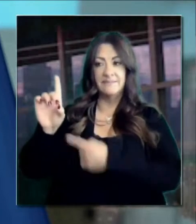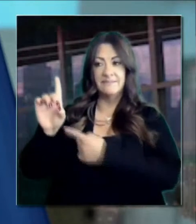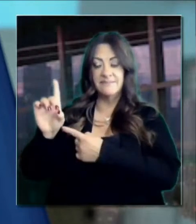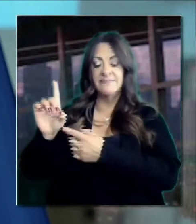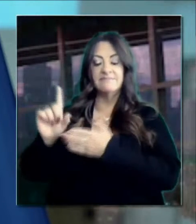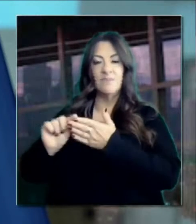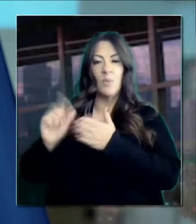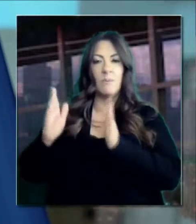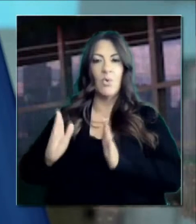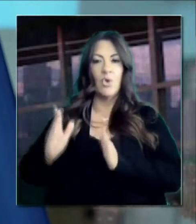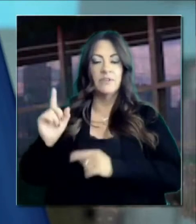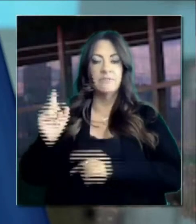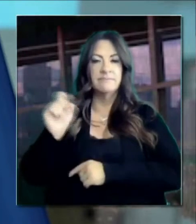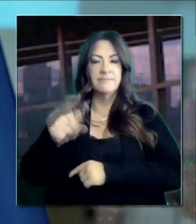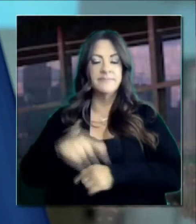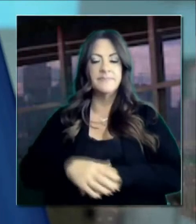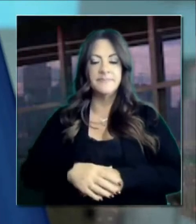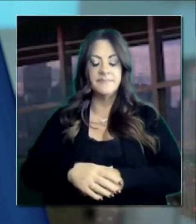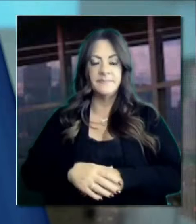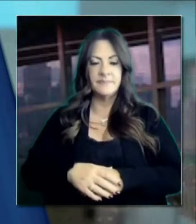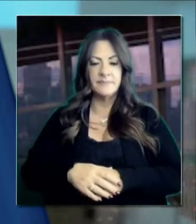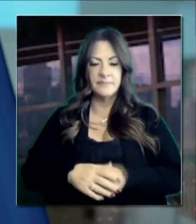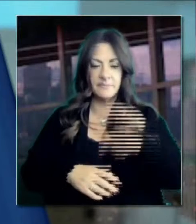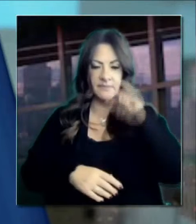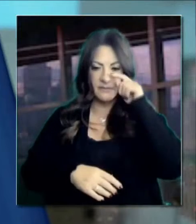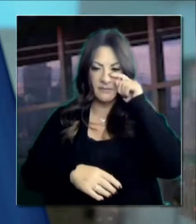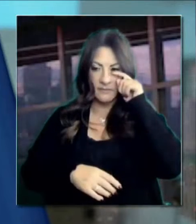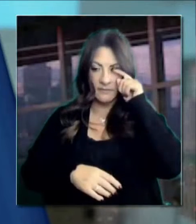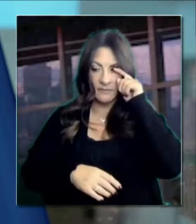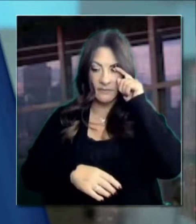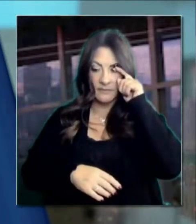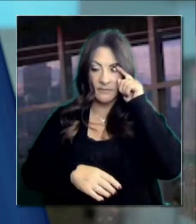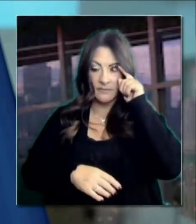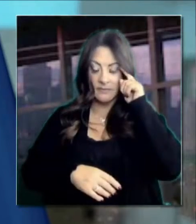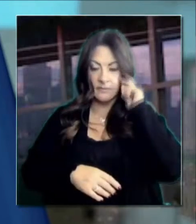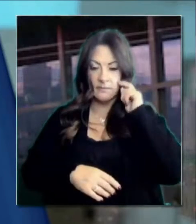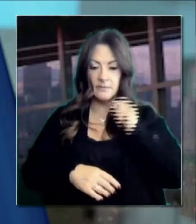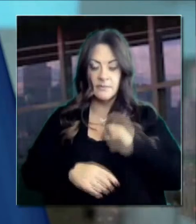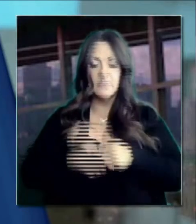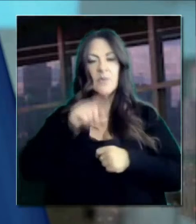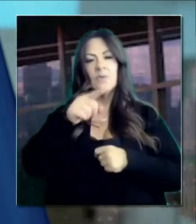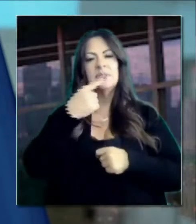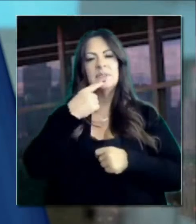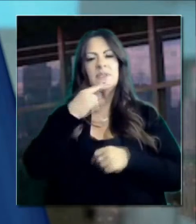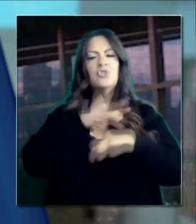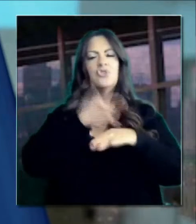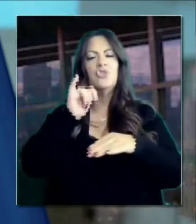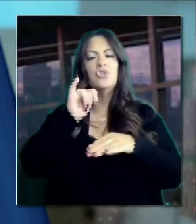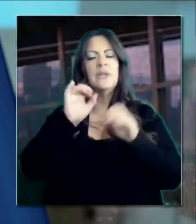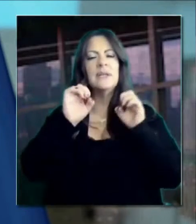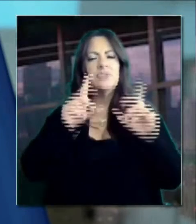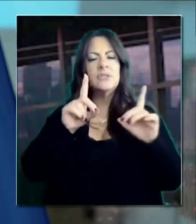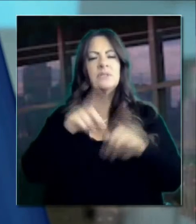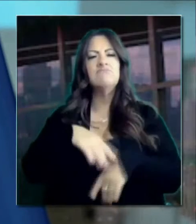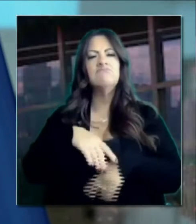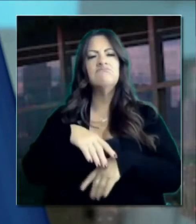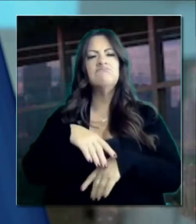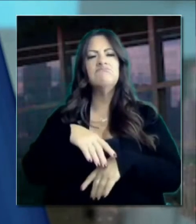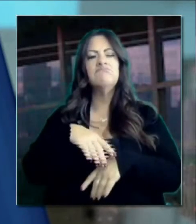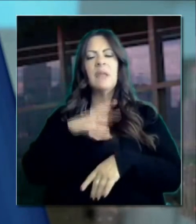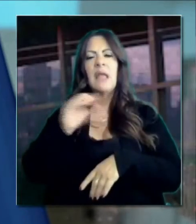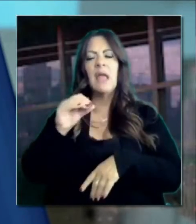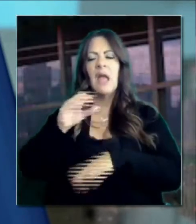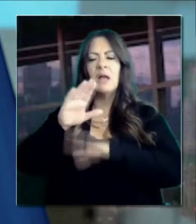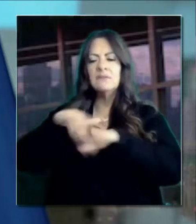Hi, Governor. Thanks for taking our question. You've always said that early education and child care providers are a priority for your